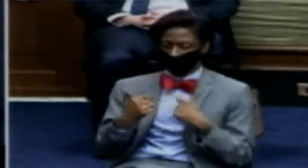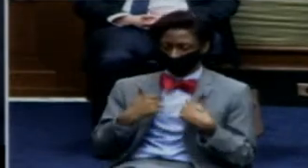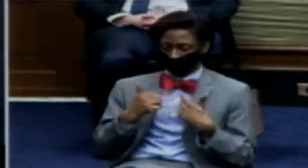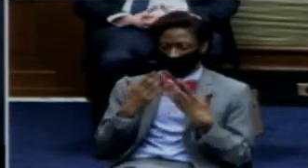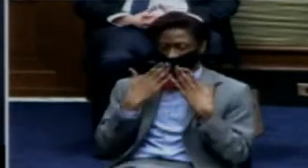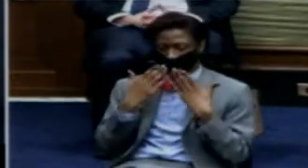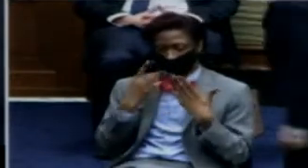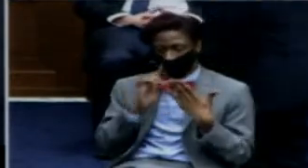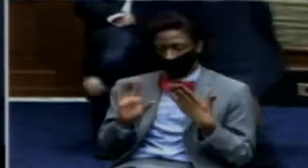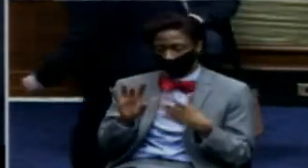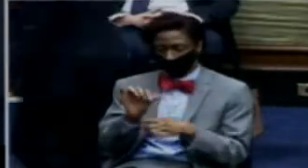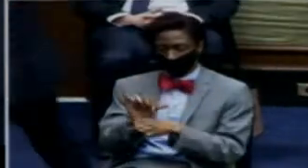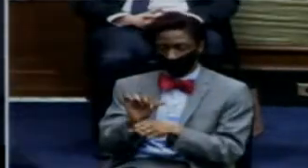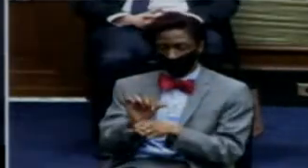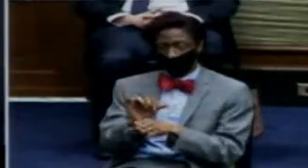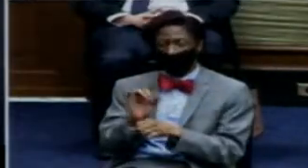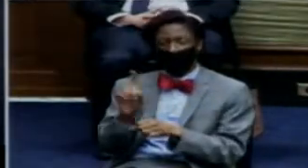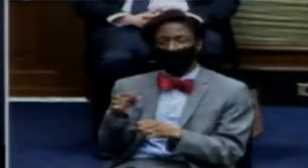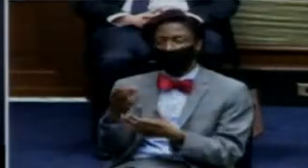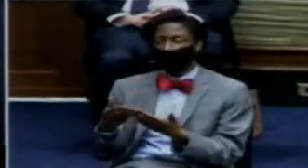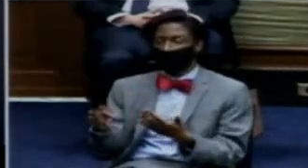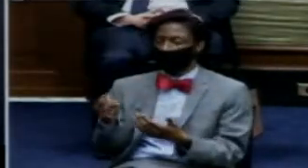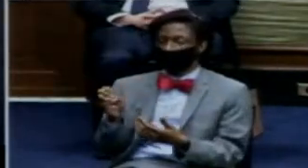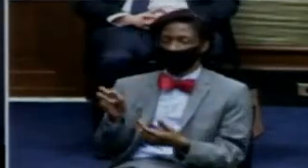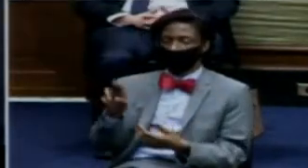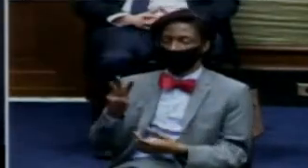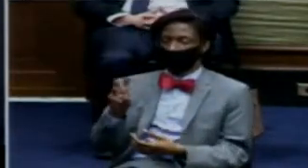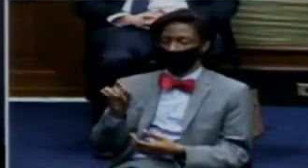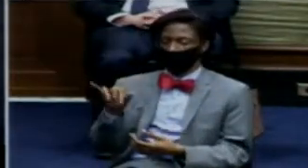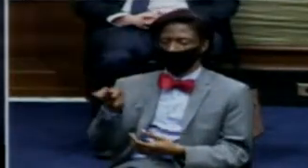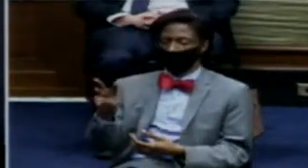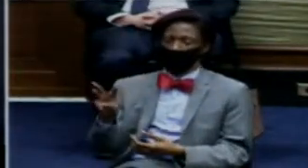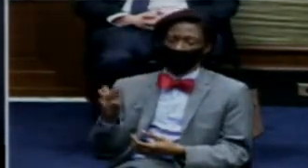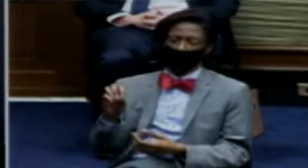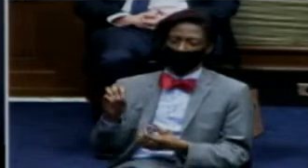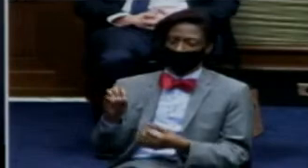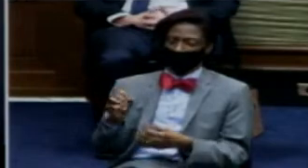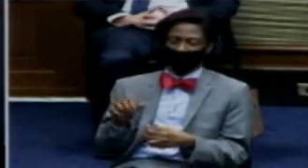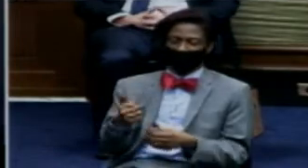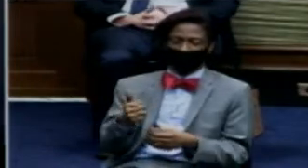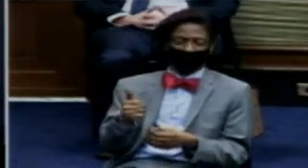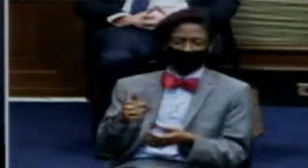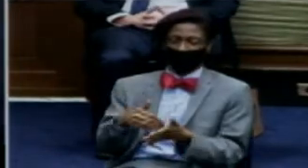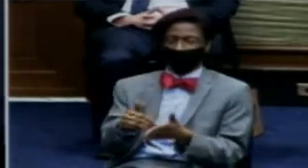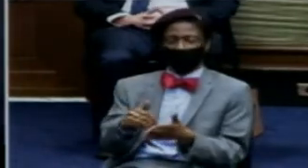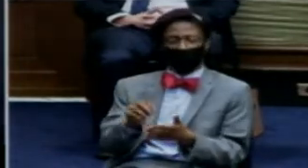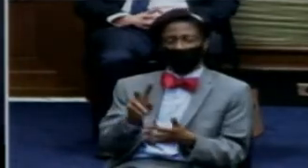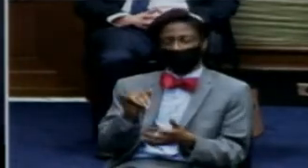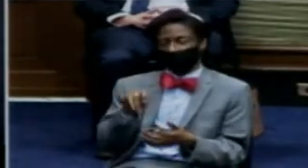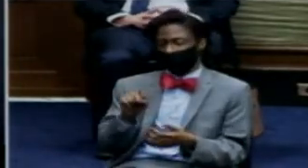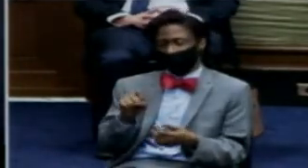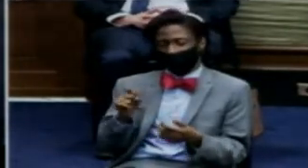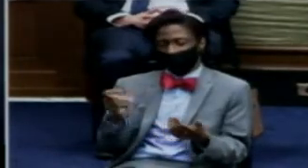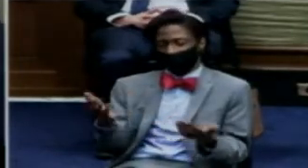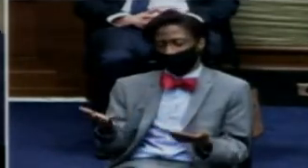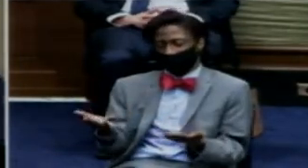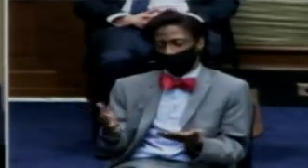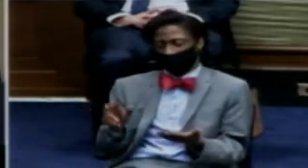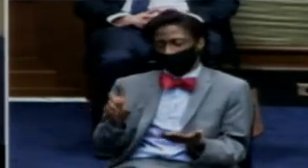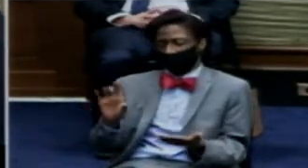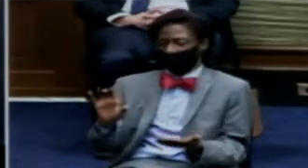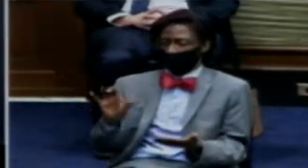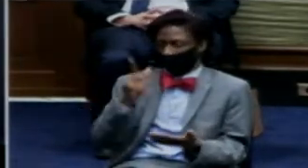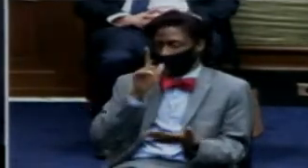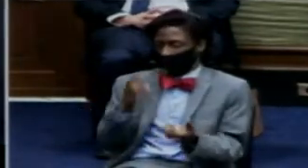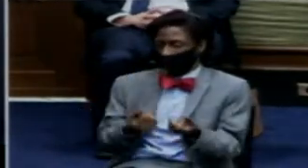your hard work on this. I want to thank Mr. Wingo and the tens of thousands of veterans in Washington, D.C. who've served the country. I also want to